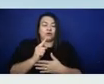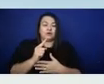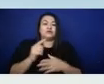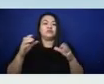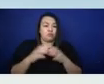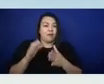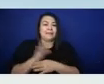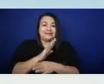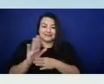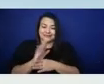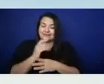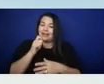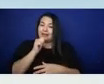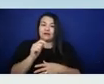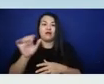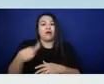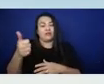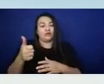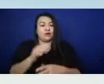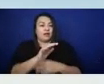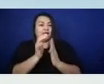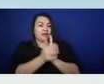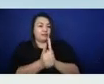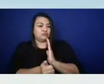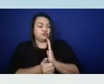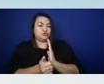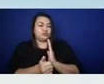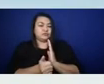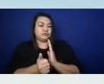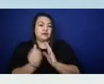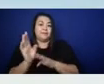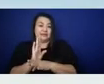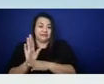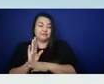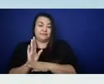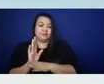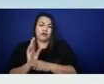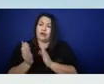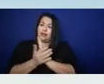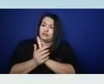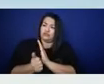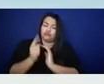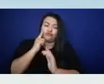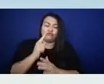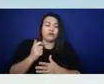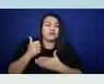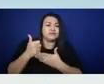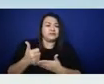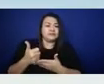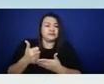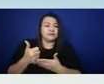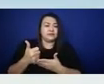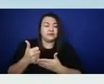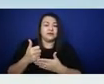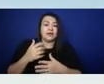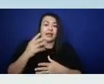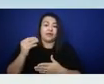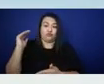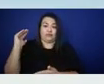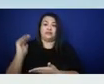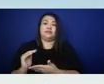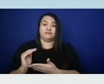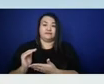as the SBA, we're committed to ensuring those programs are launched as quickly as possible to deliver that critical economic aid